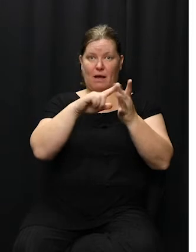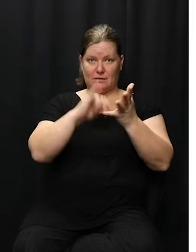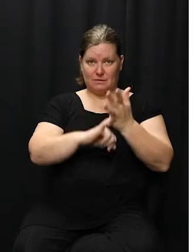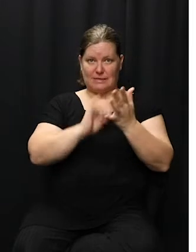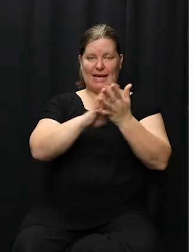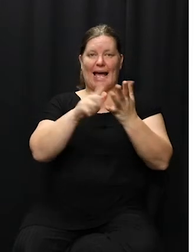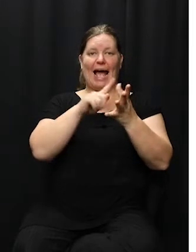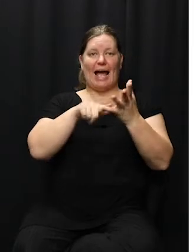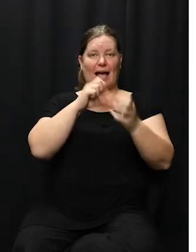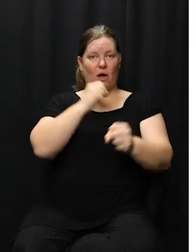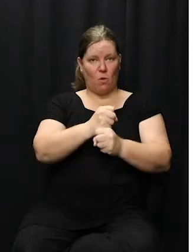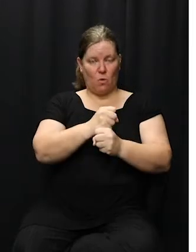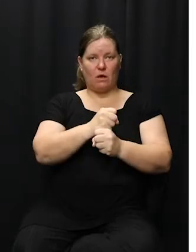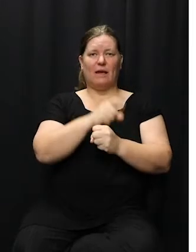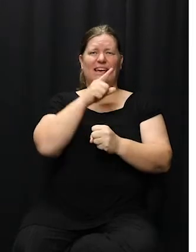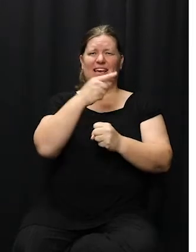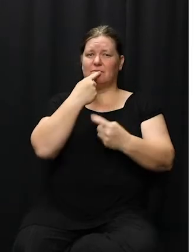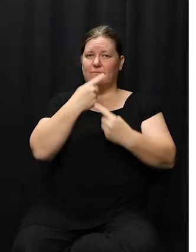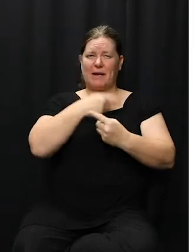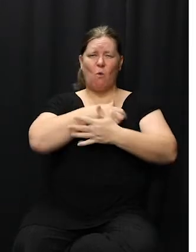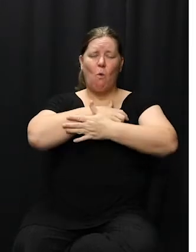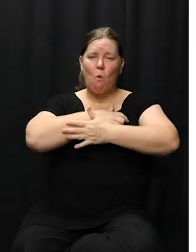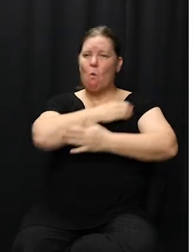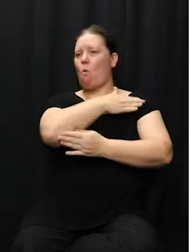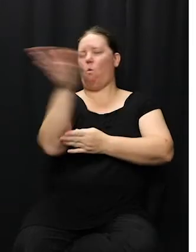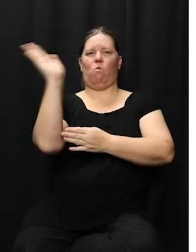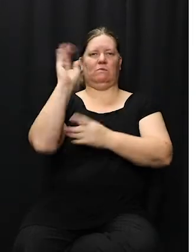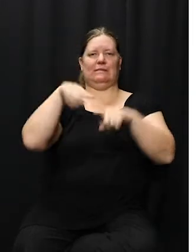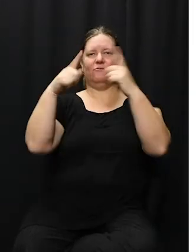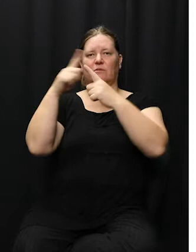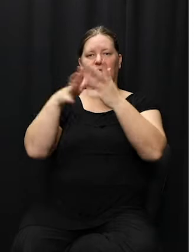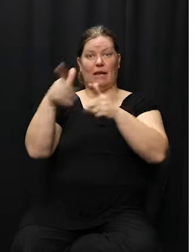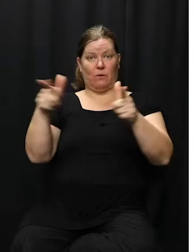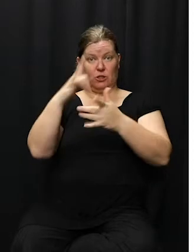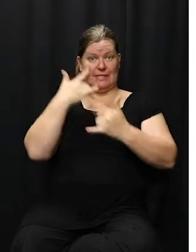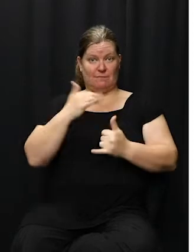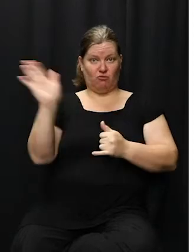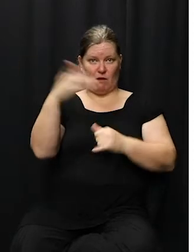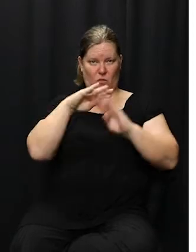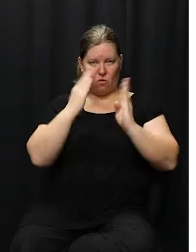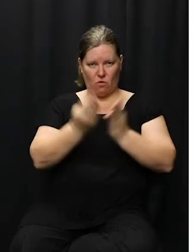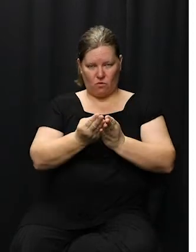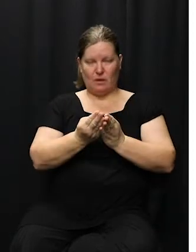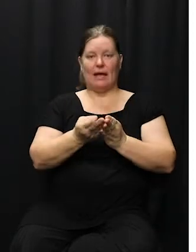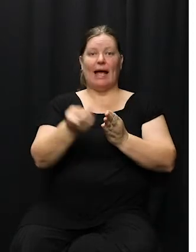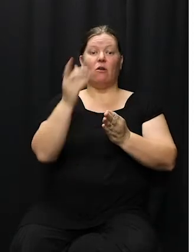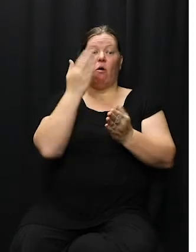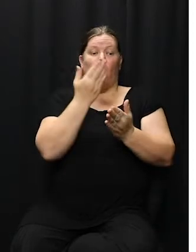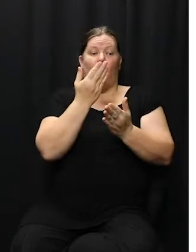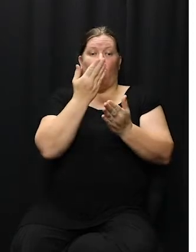Tobias Haug, and he has information on all of the different sign language assessments around the world,